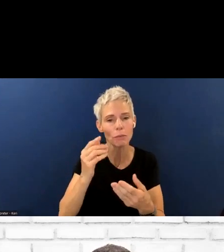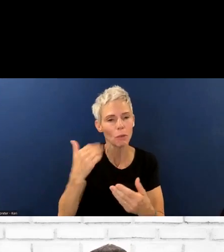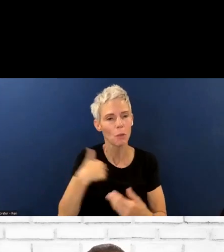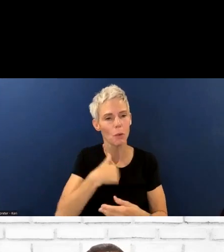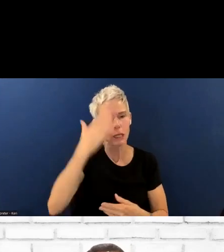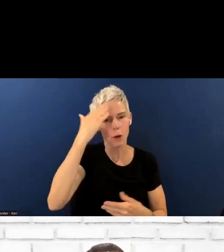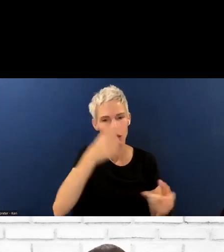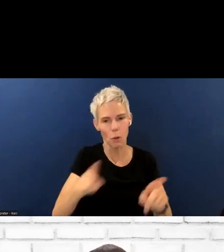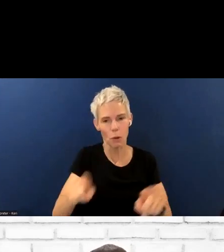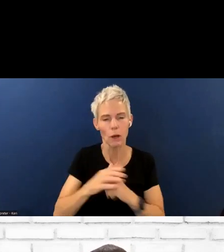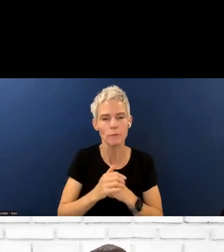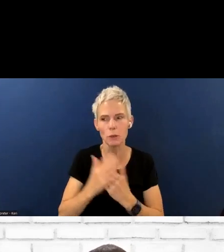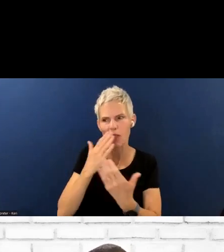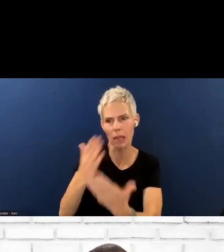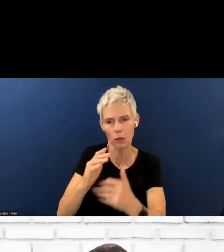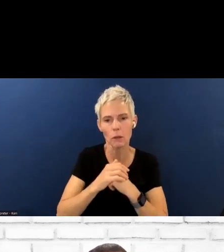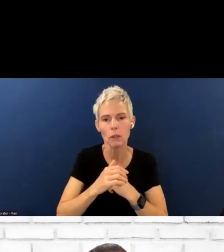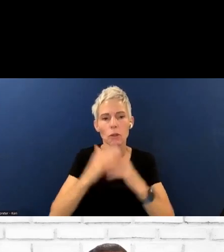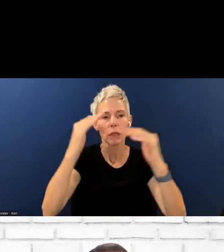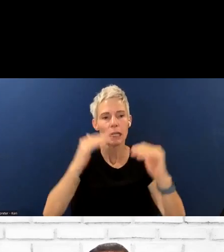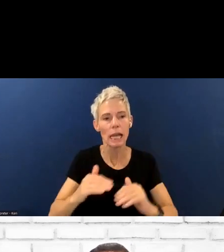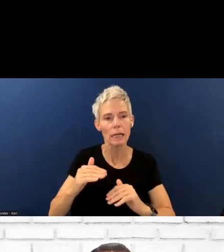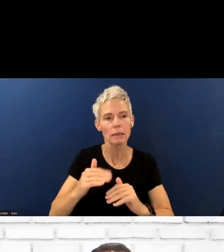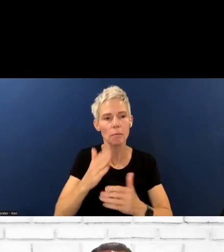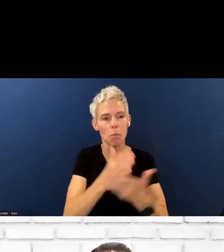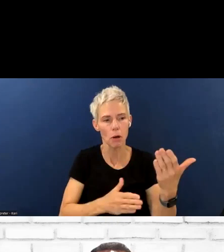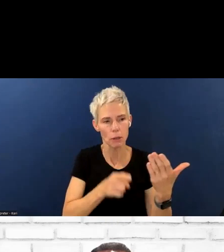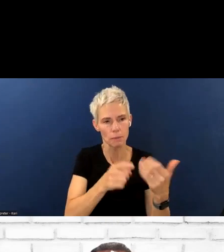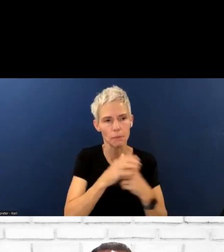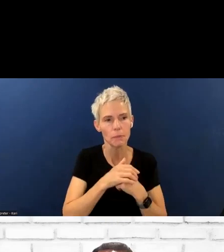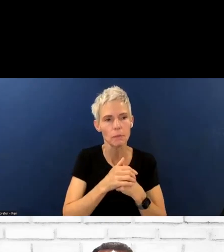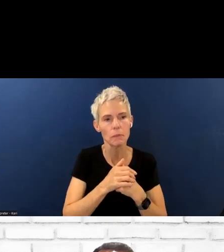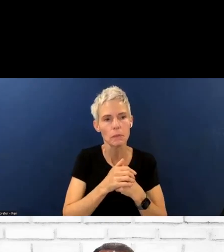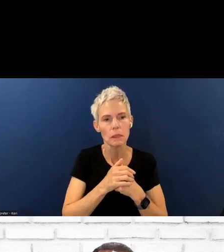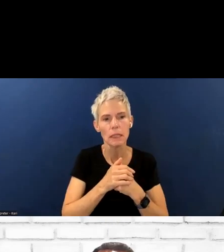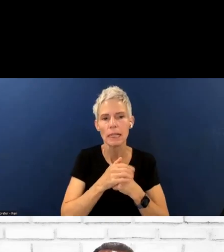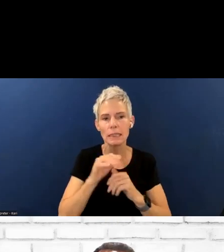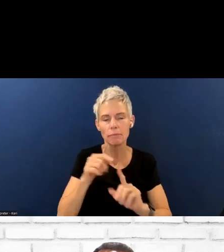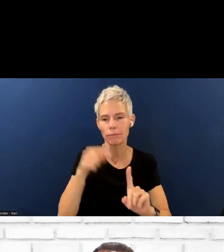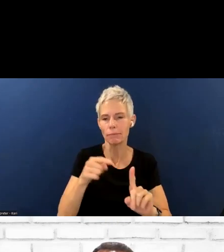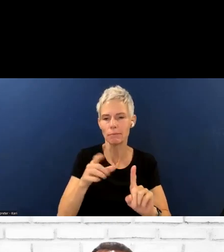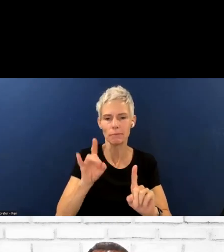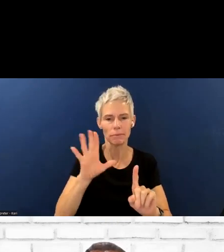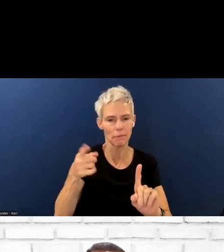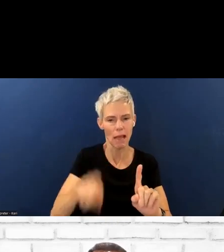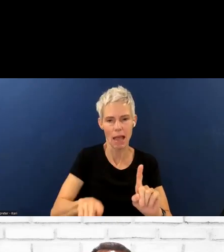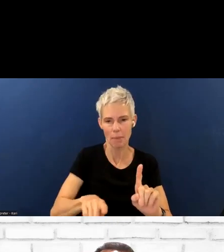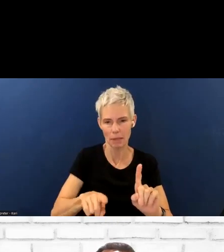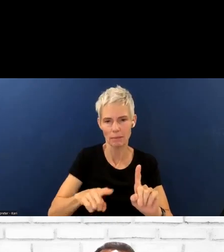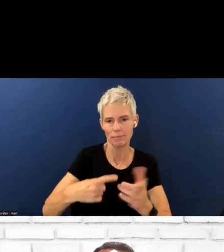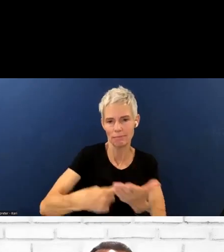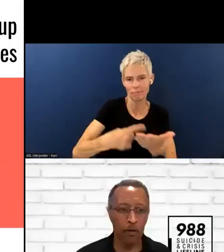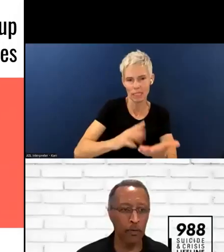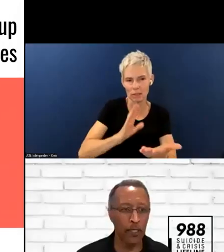We're now going to move to our next portion, and it's our crisis talk. And I'm going to ask Stephanie